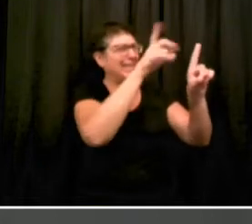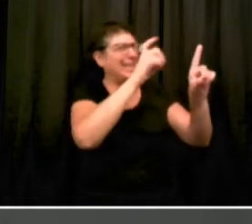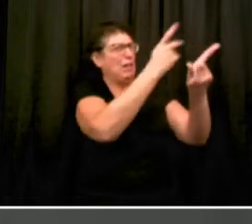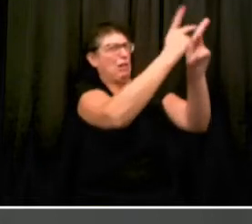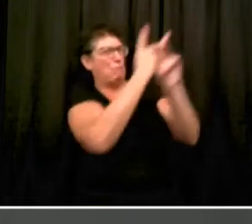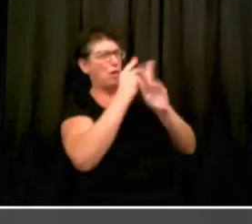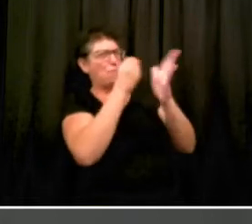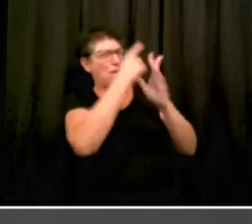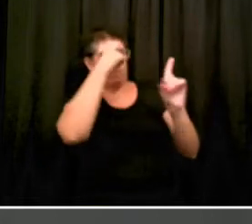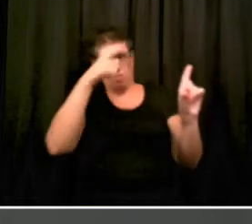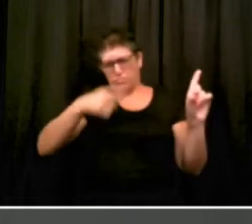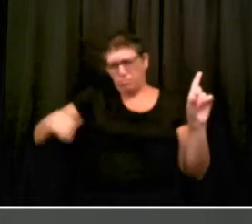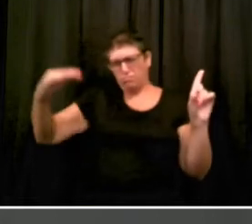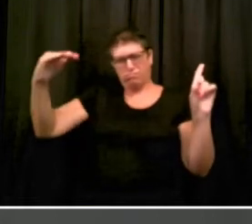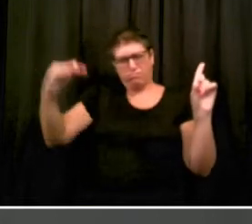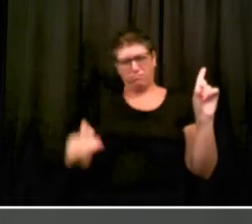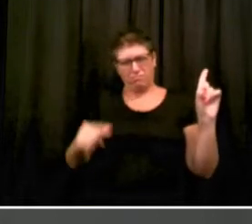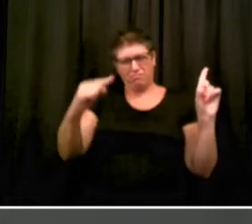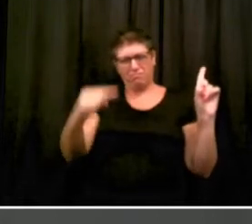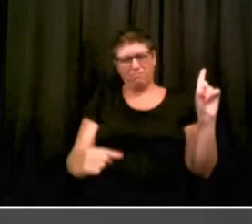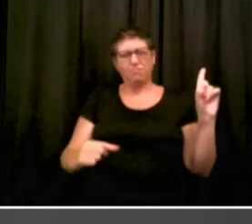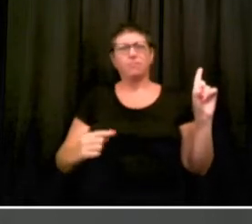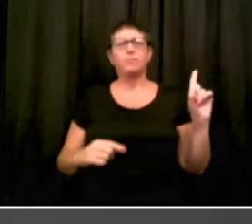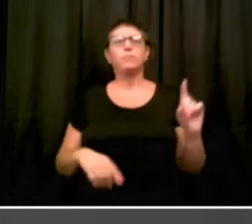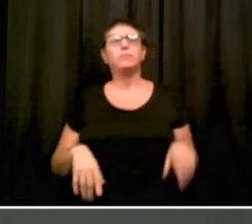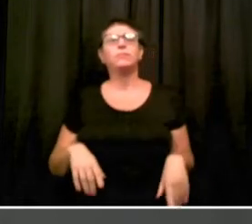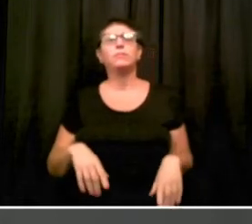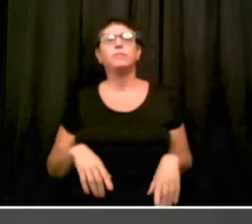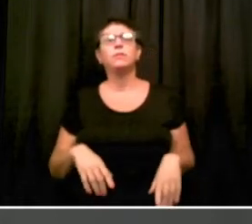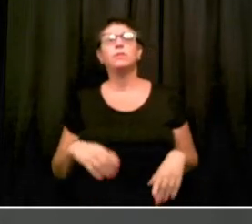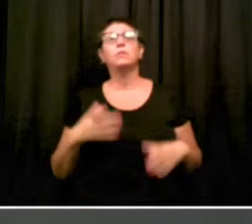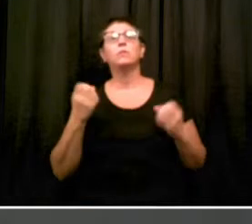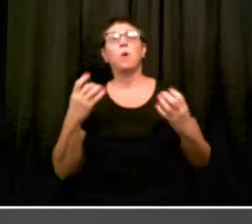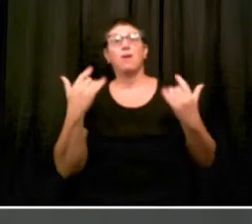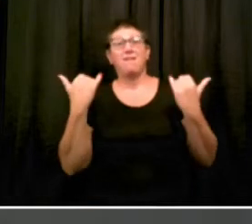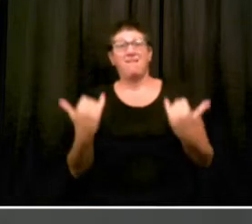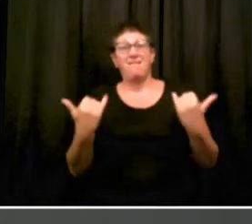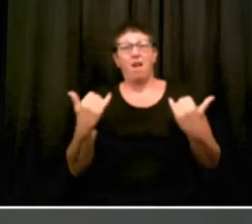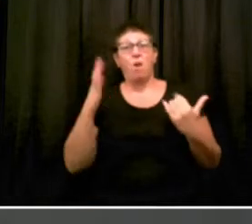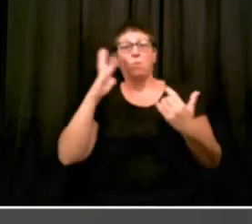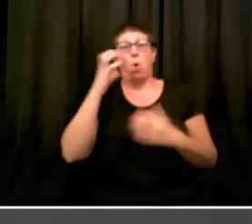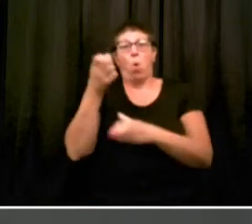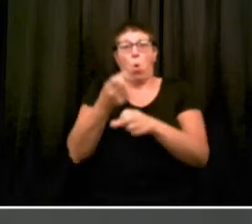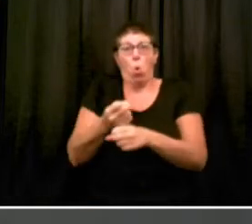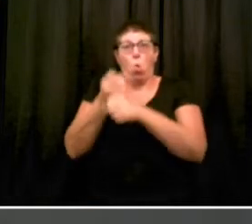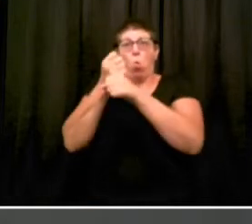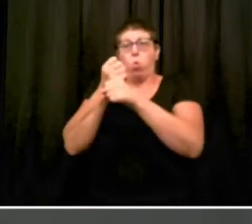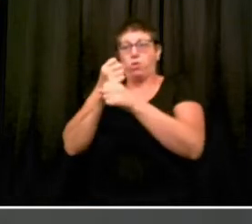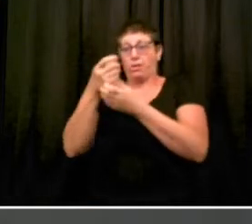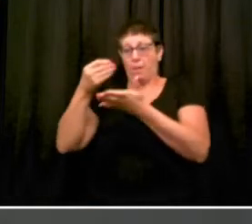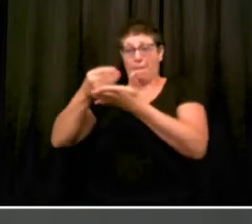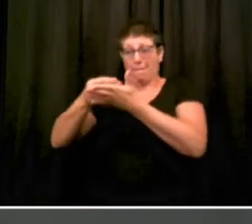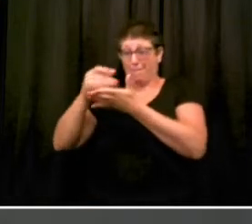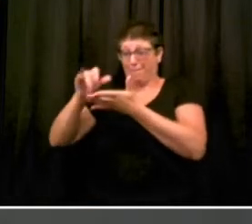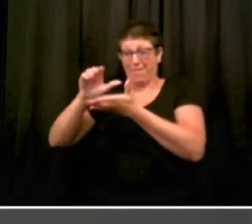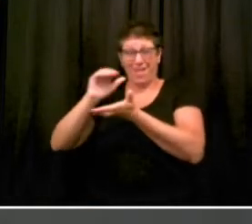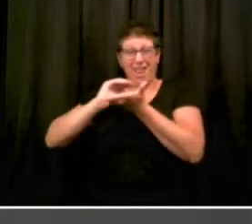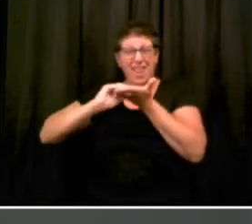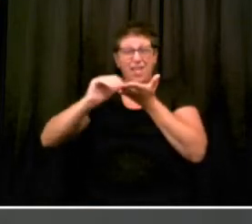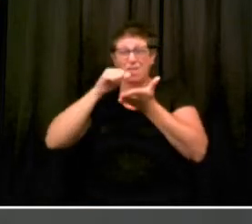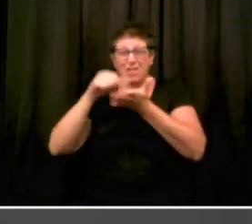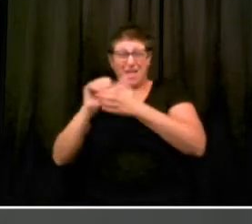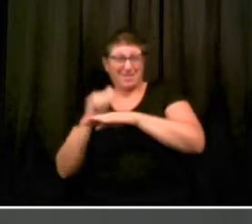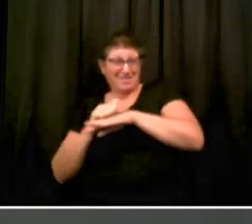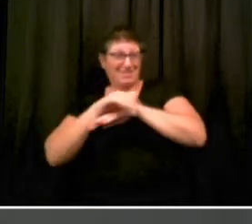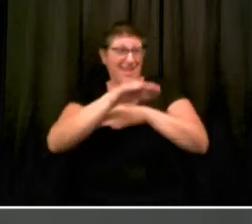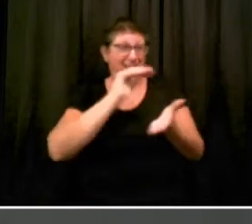expected. So we'll pause now and we'll do the work together to convince Albany that we need them.